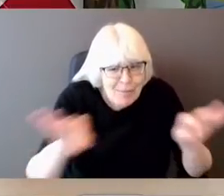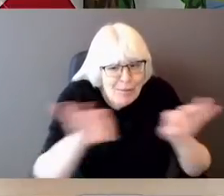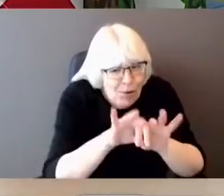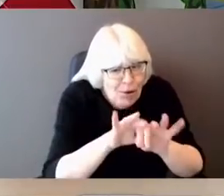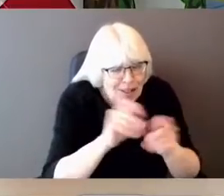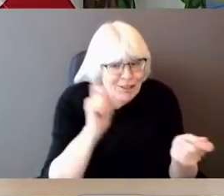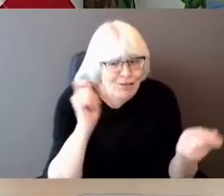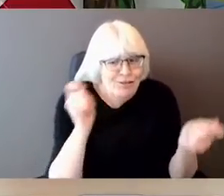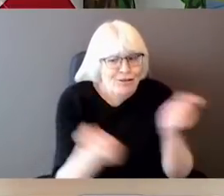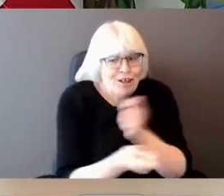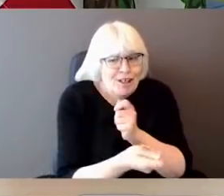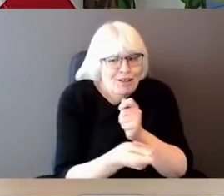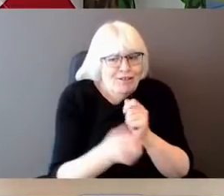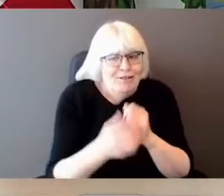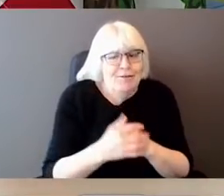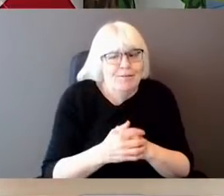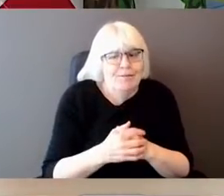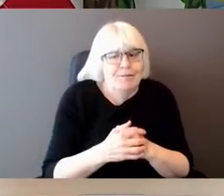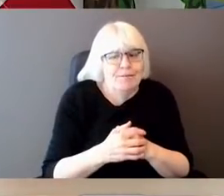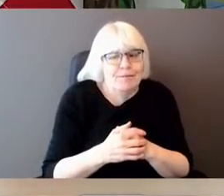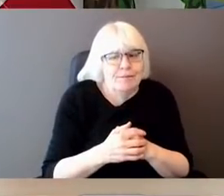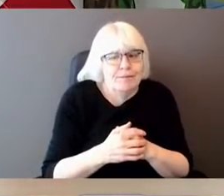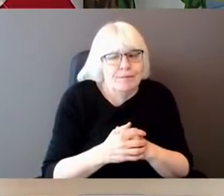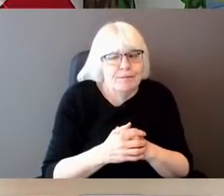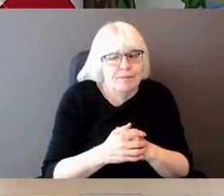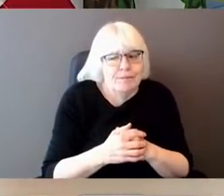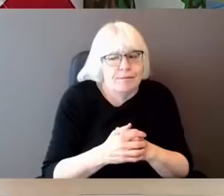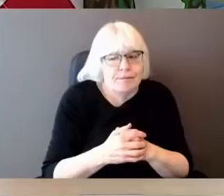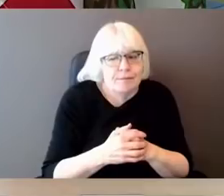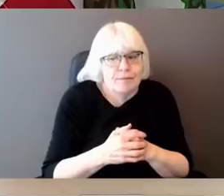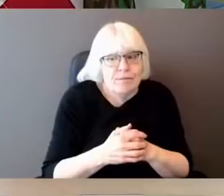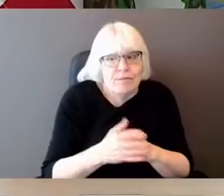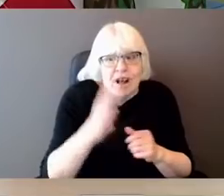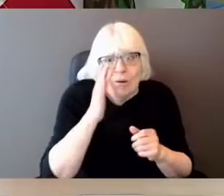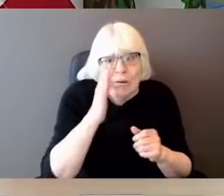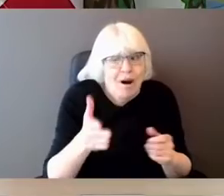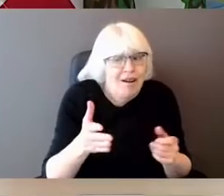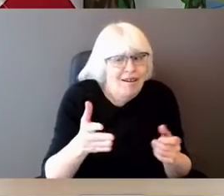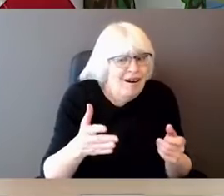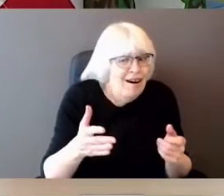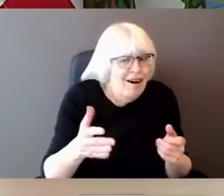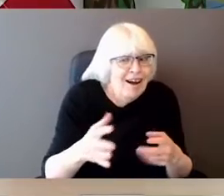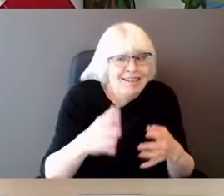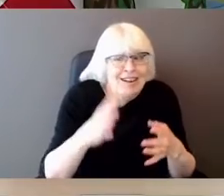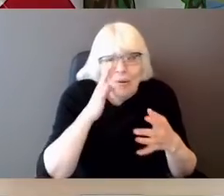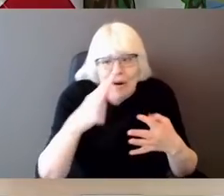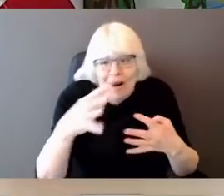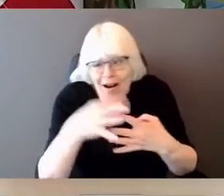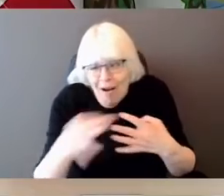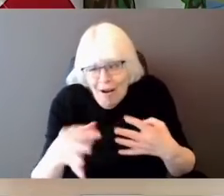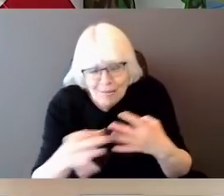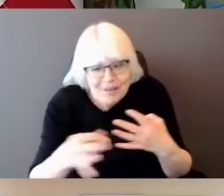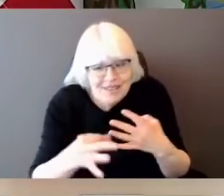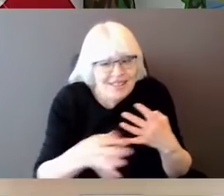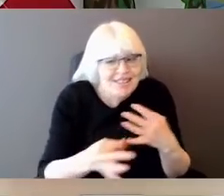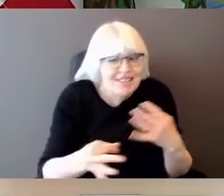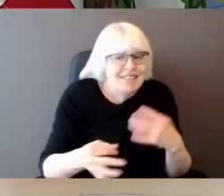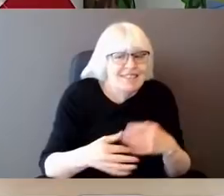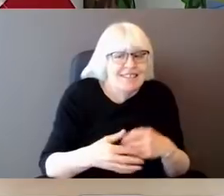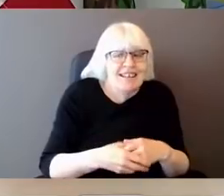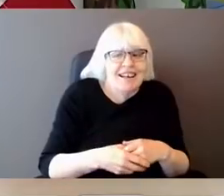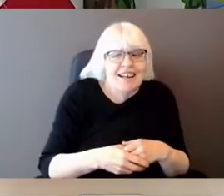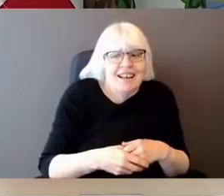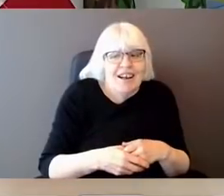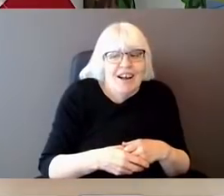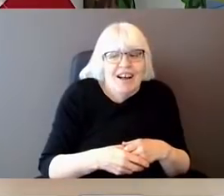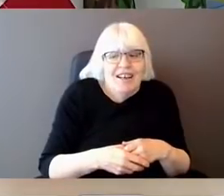there's some sort of option for some availability of voluntary rapid